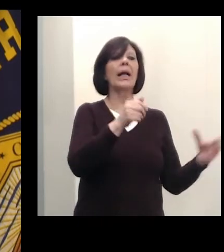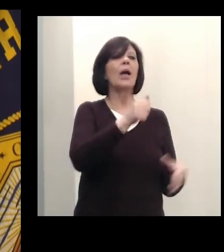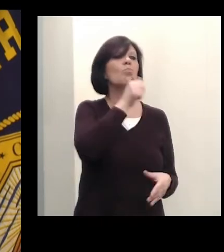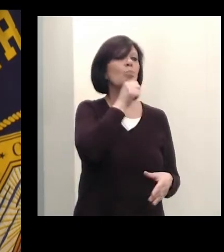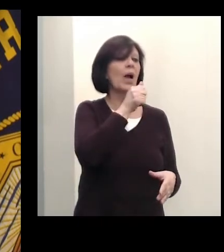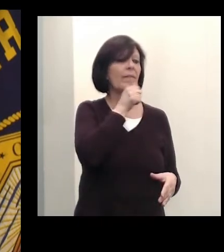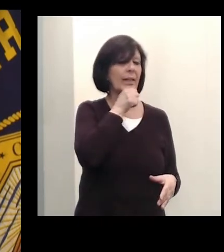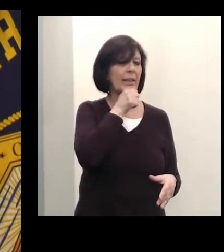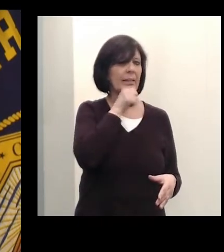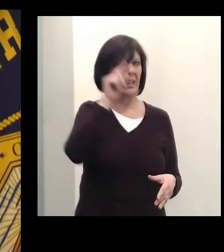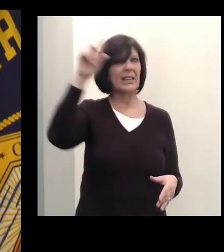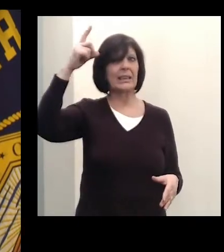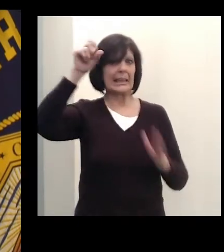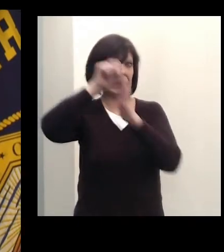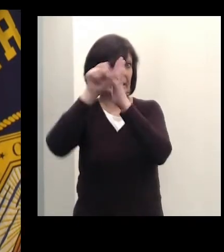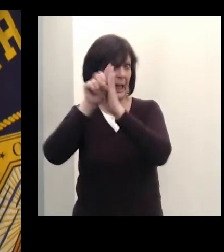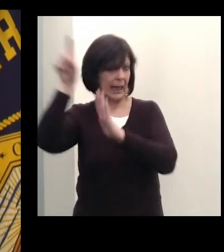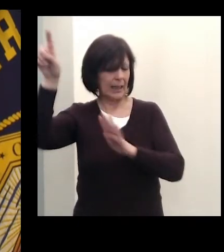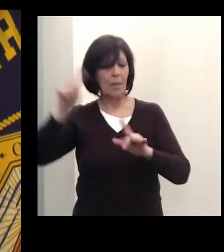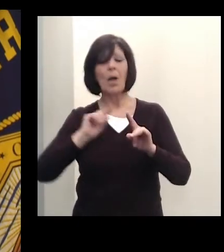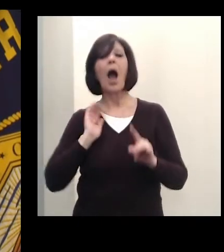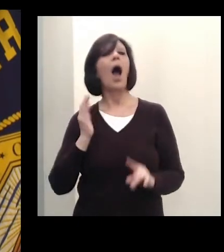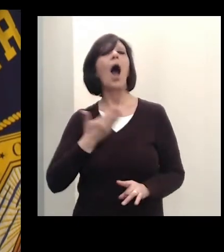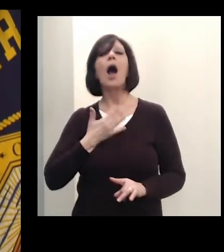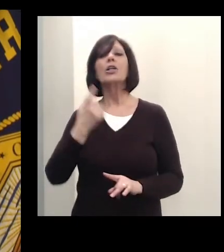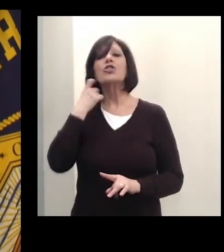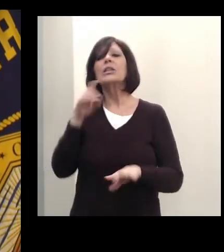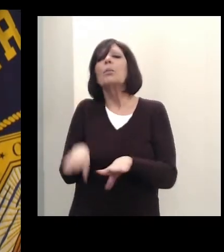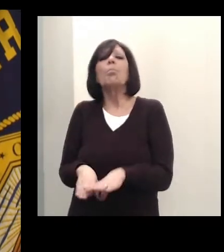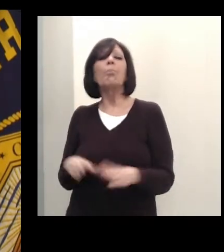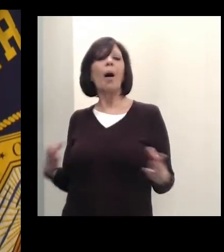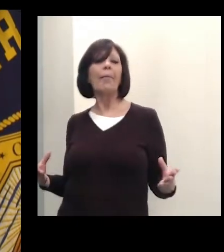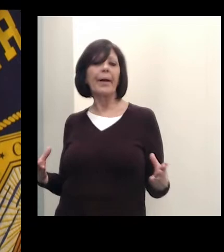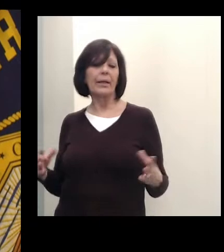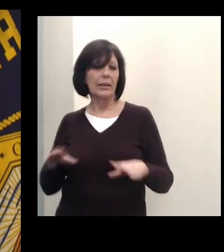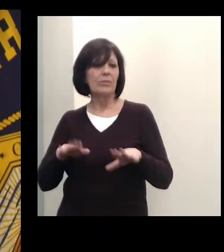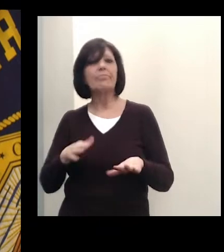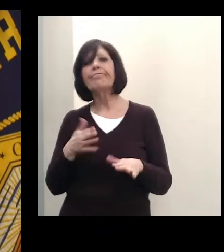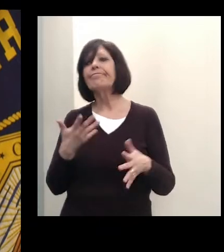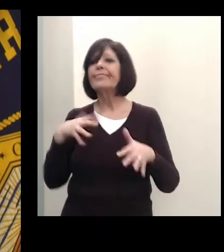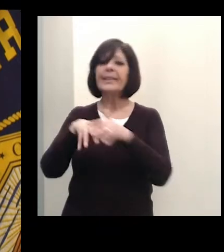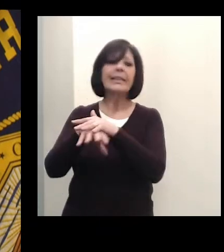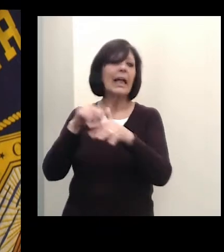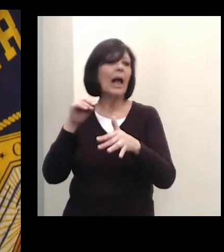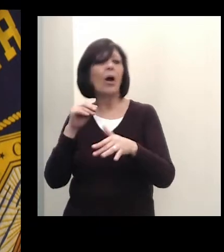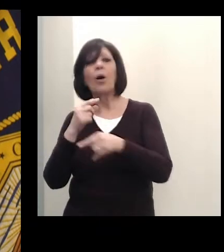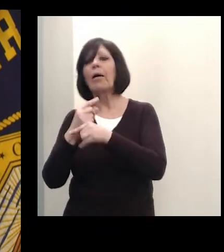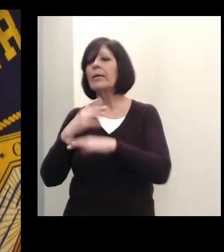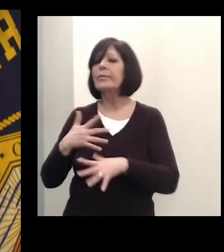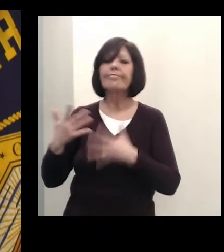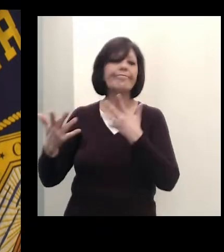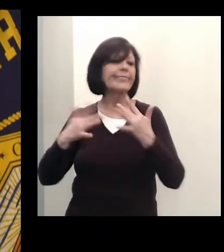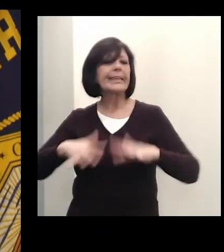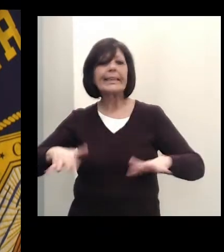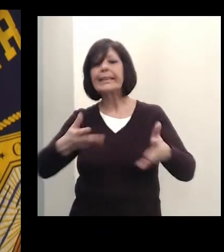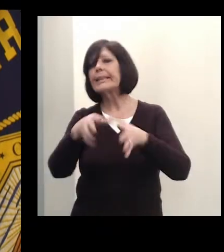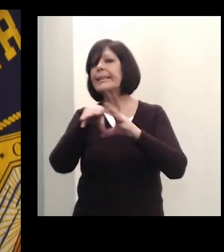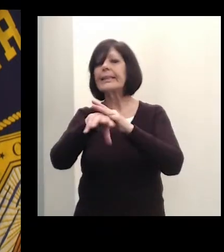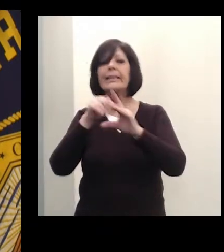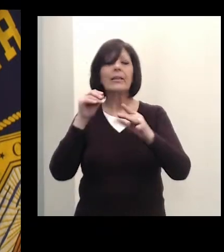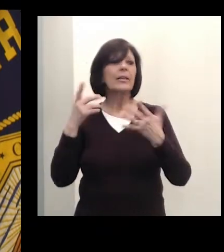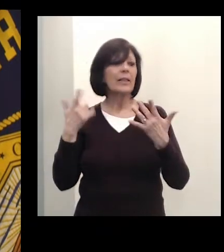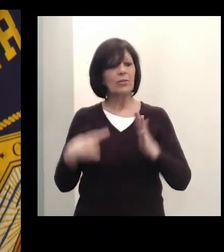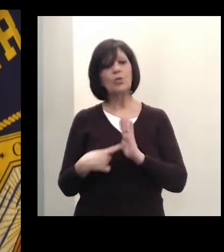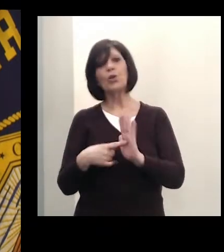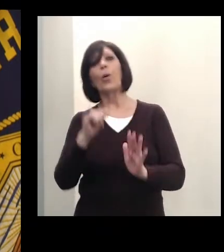because children are coming back and forth every day, and parents come in and out, guardians come in and out, they have to probably show ID to get